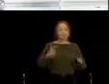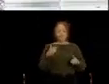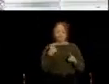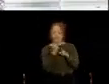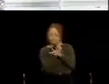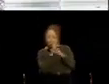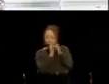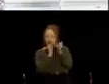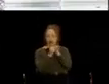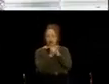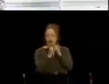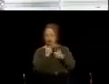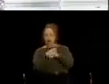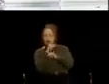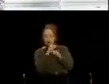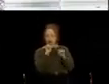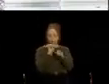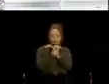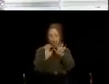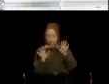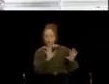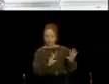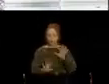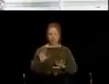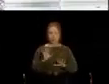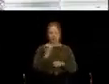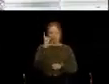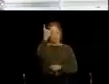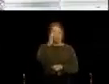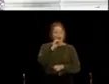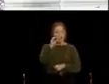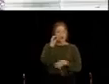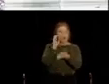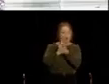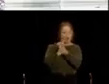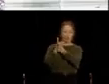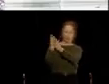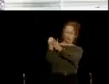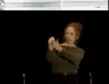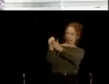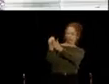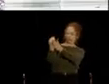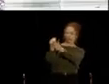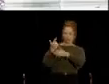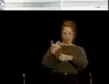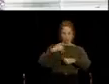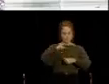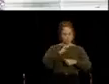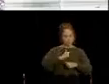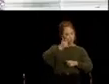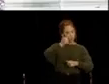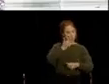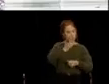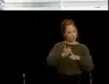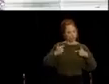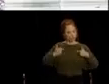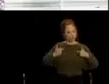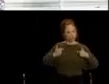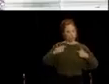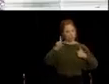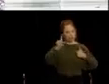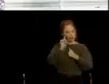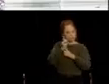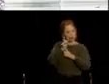I'm gonna make sure that this works. And so there's a home video of me trying to, as the older sister, because I'm older by 1